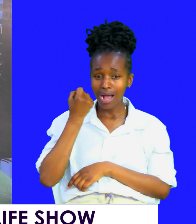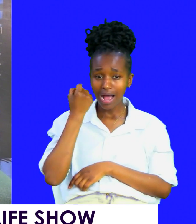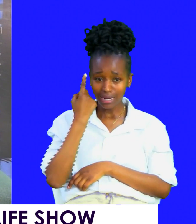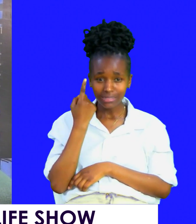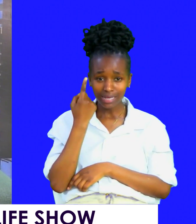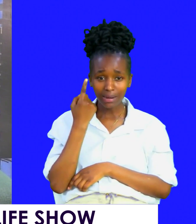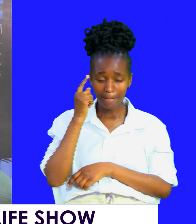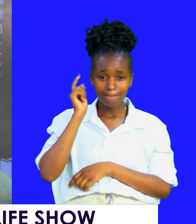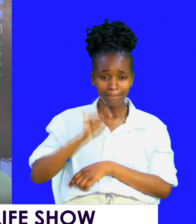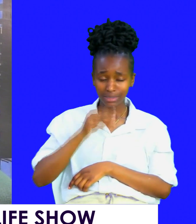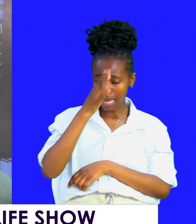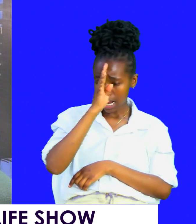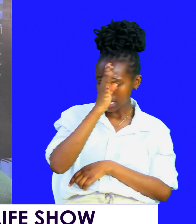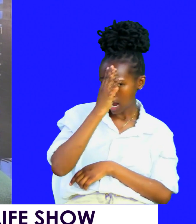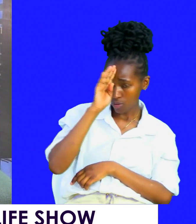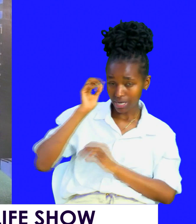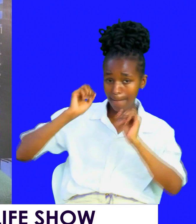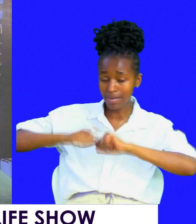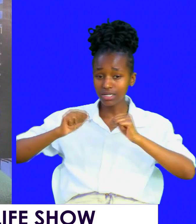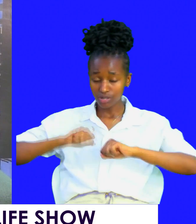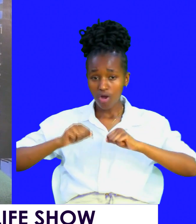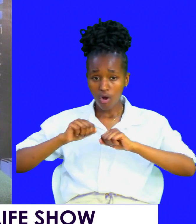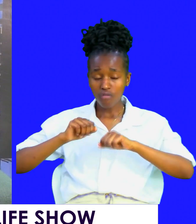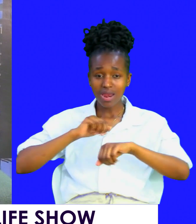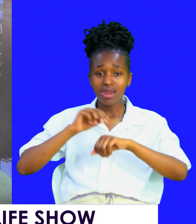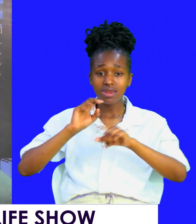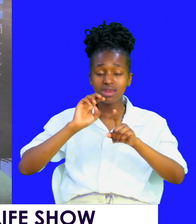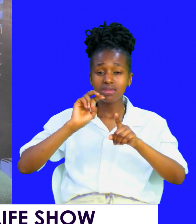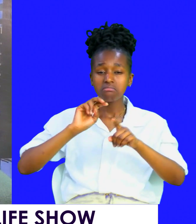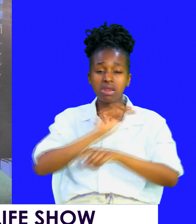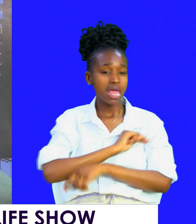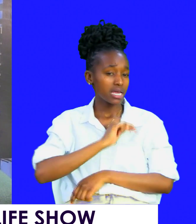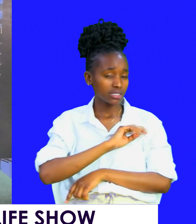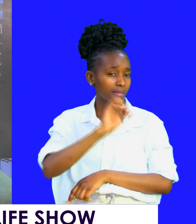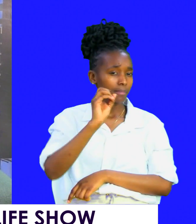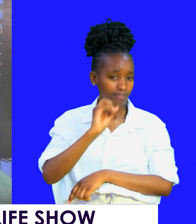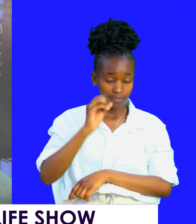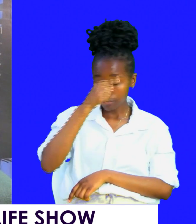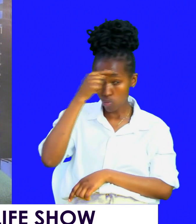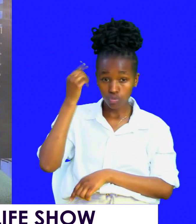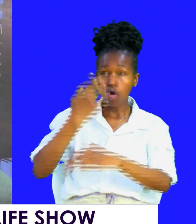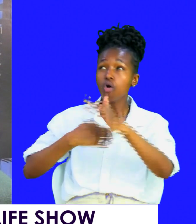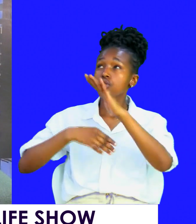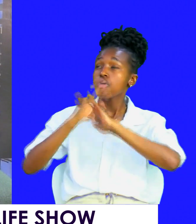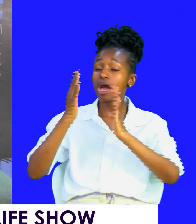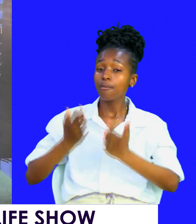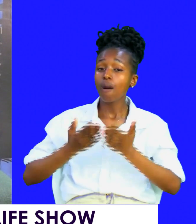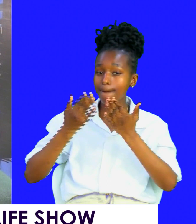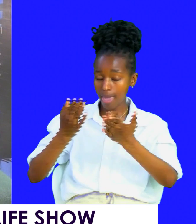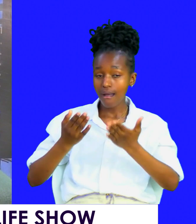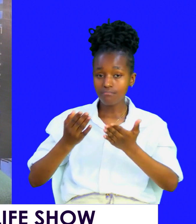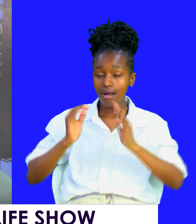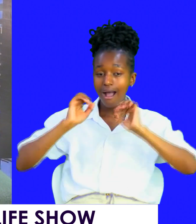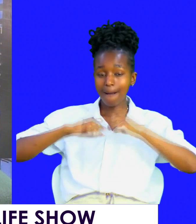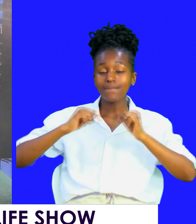doubt the ability of nature, the ability of God, what God has given unto them on the inside. Those are the